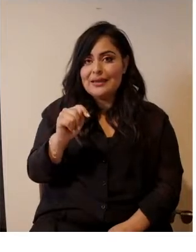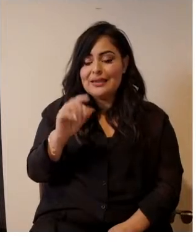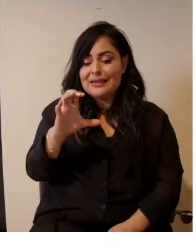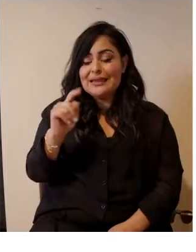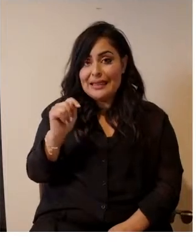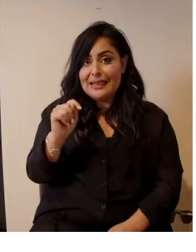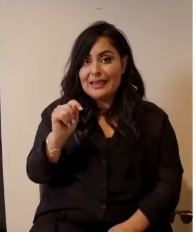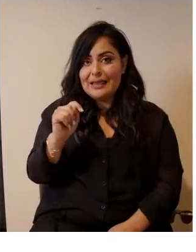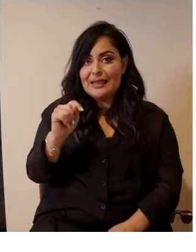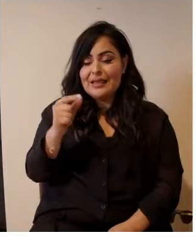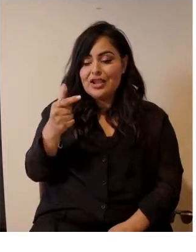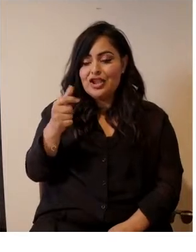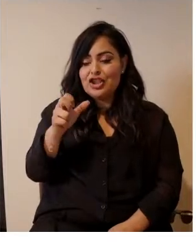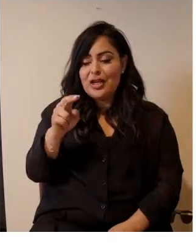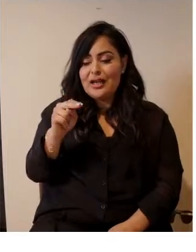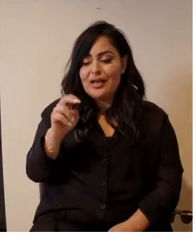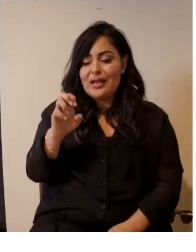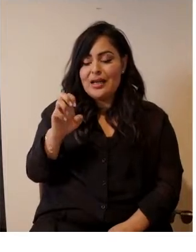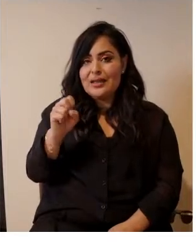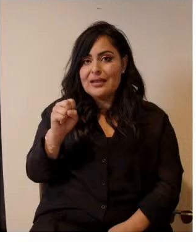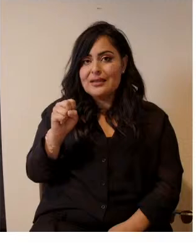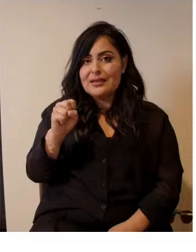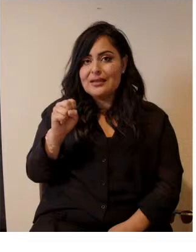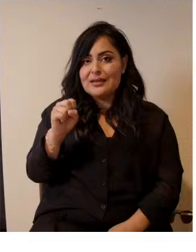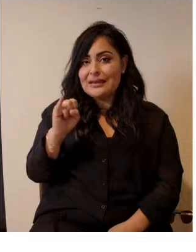Protect. Genesis is spelled